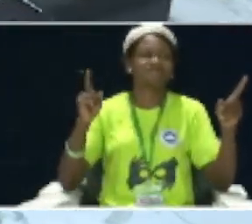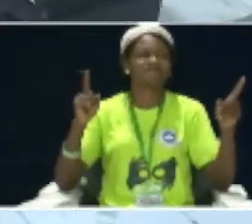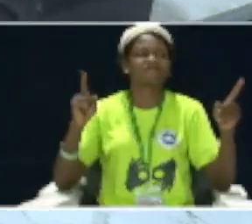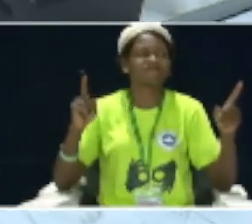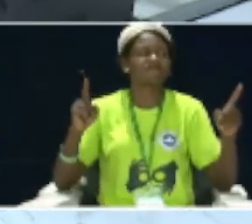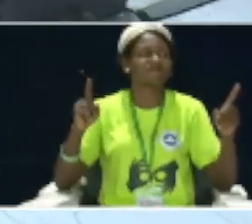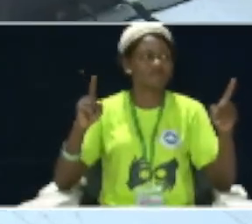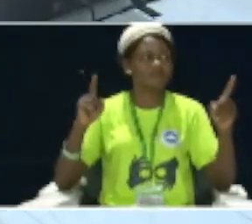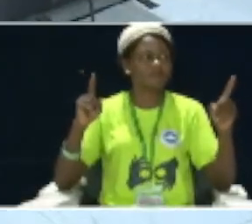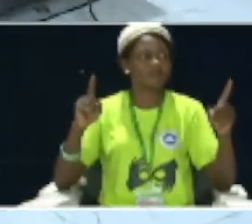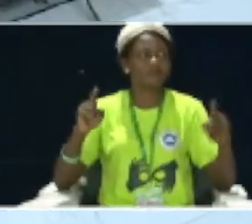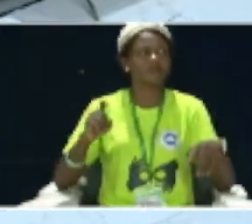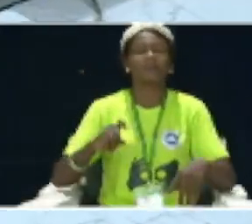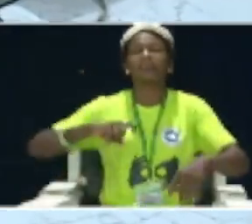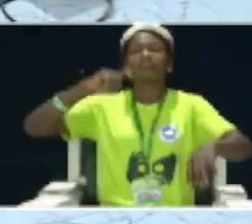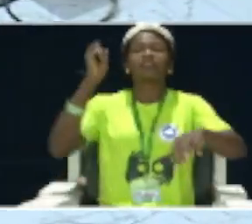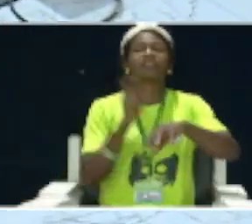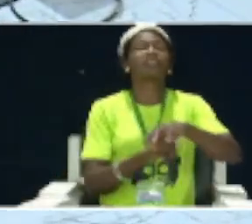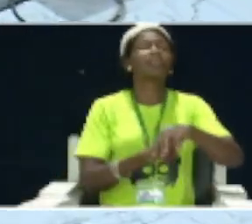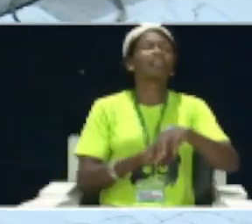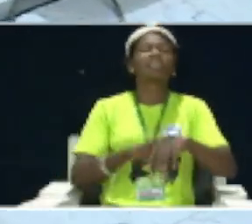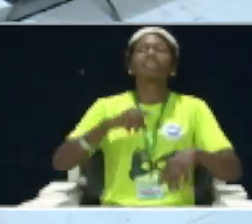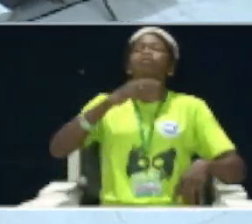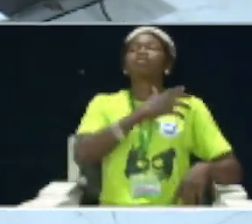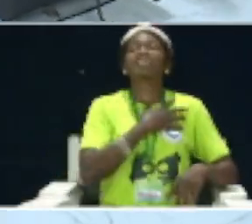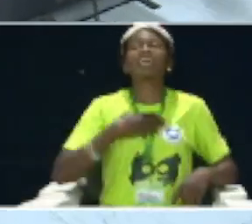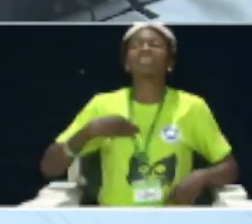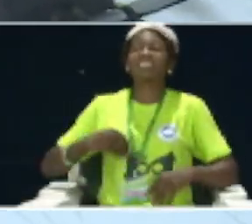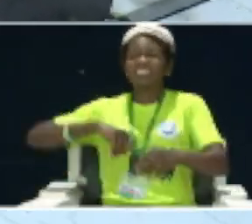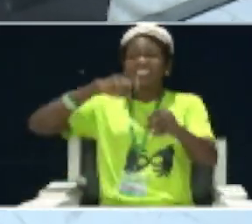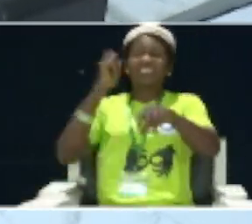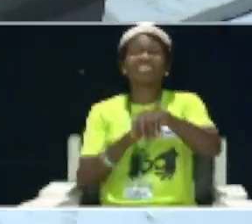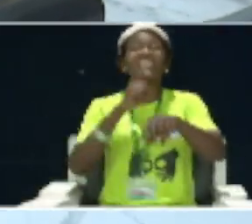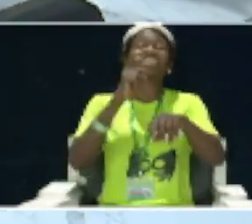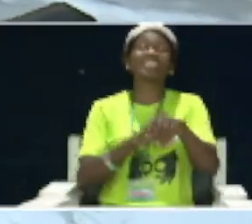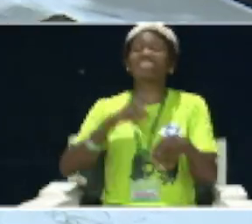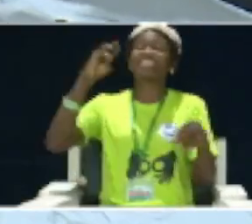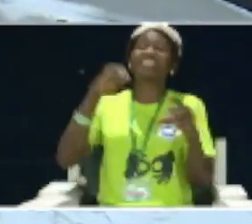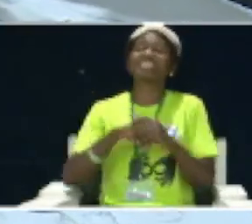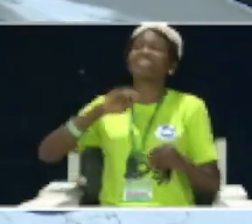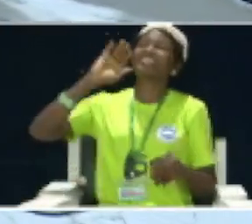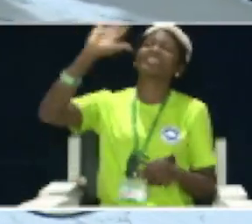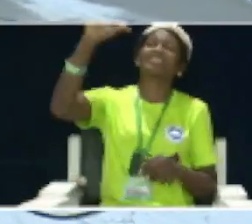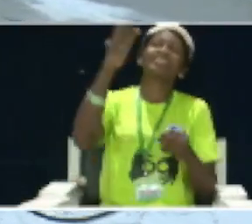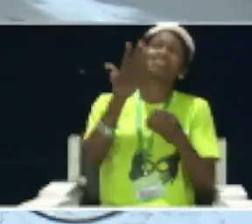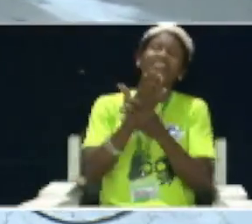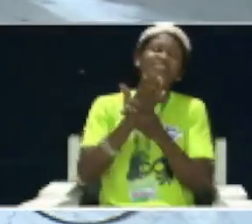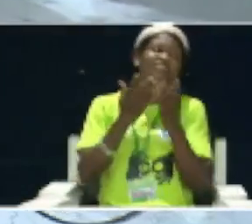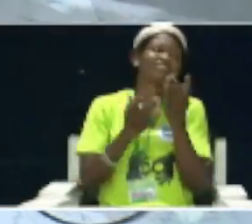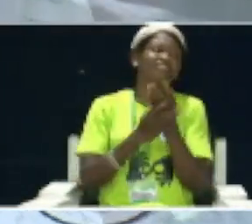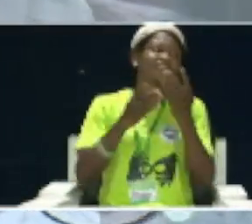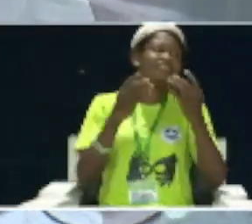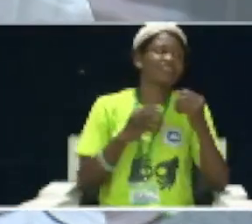surprise. Times and seasons are in your hands. Times and seasons are in